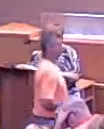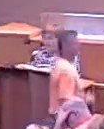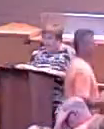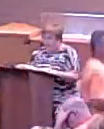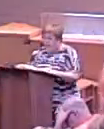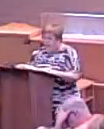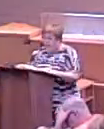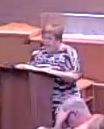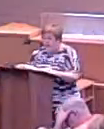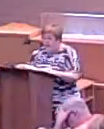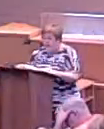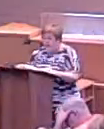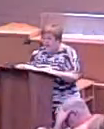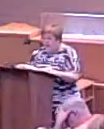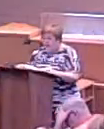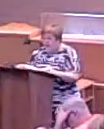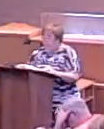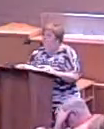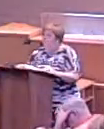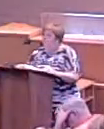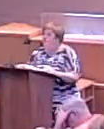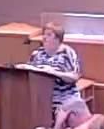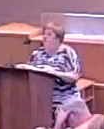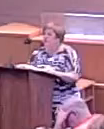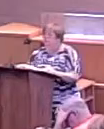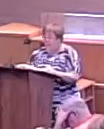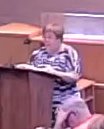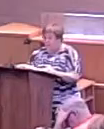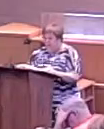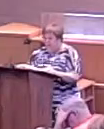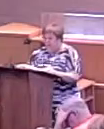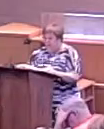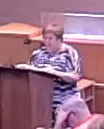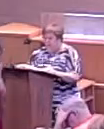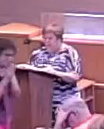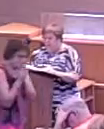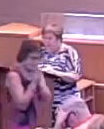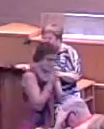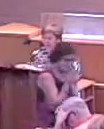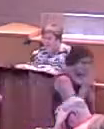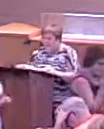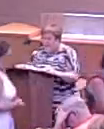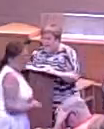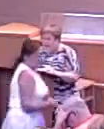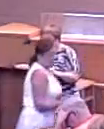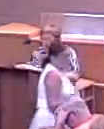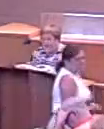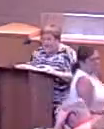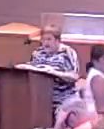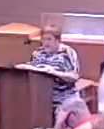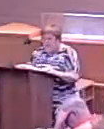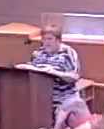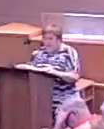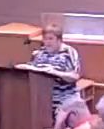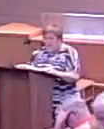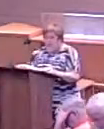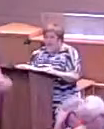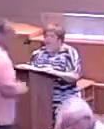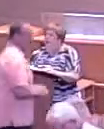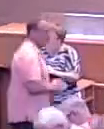be wine, love freely poured. Let us